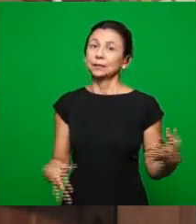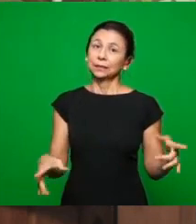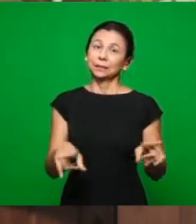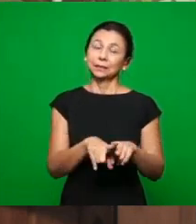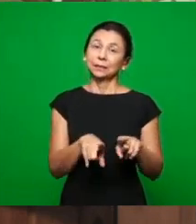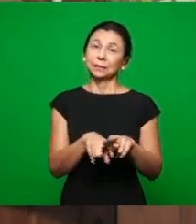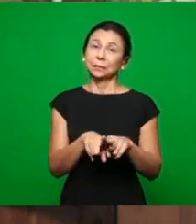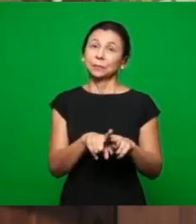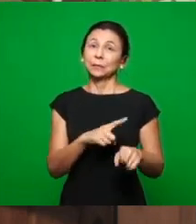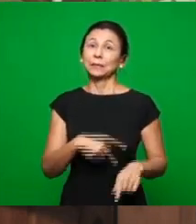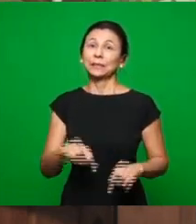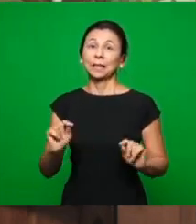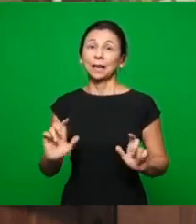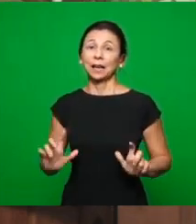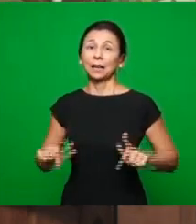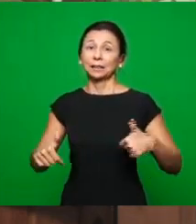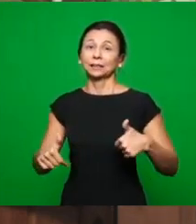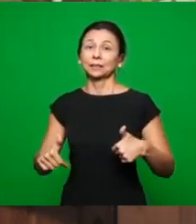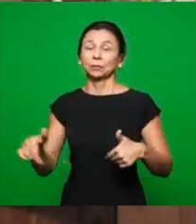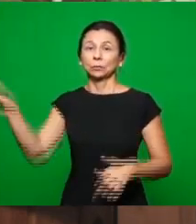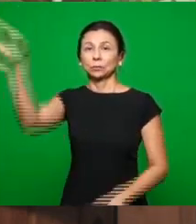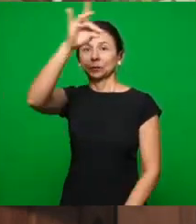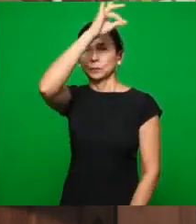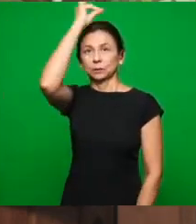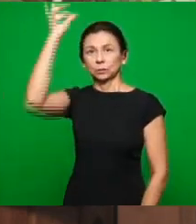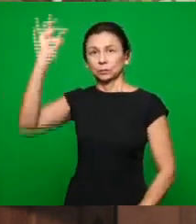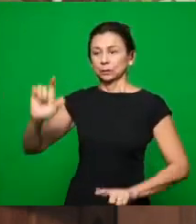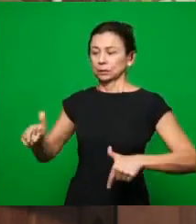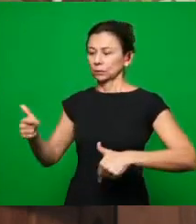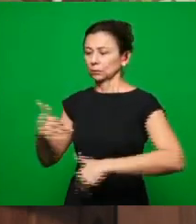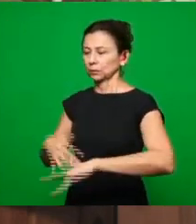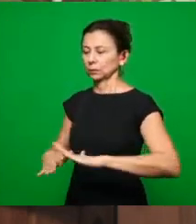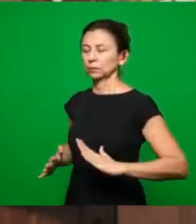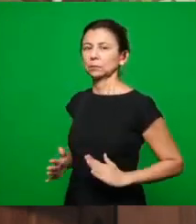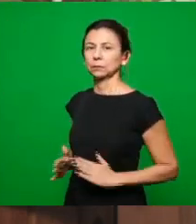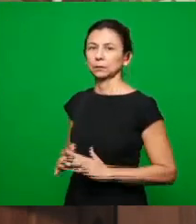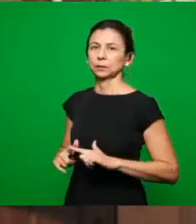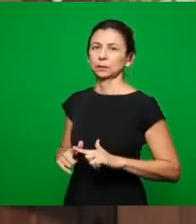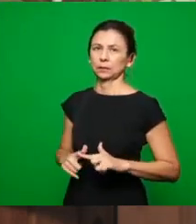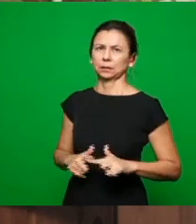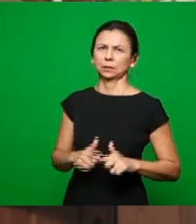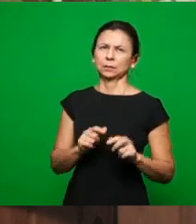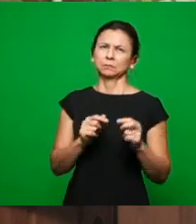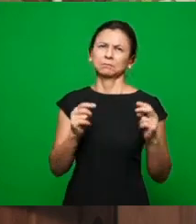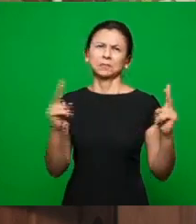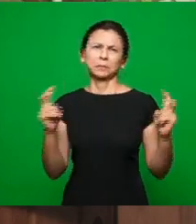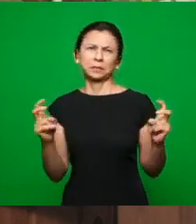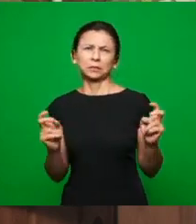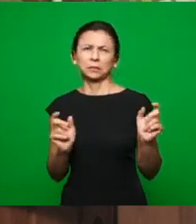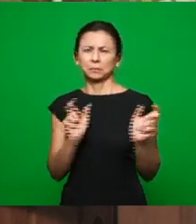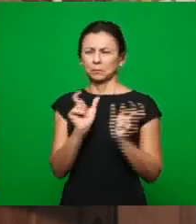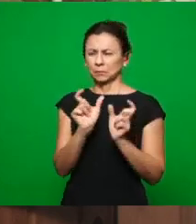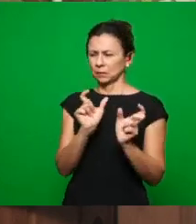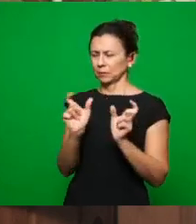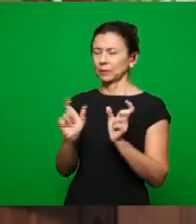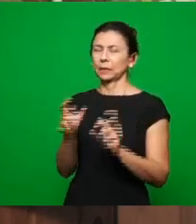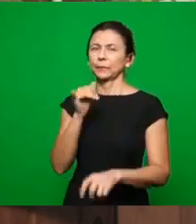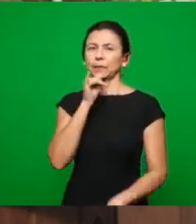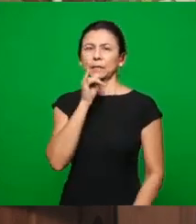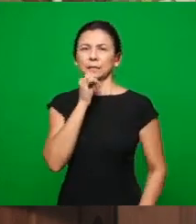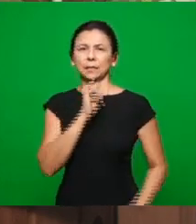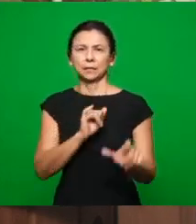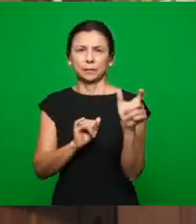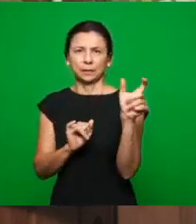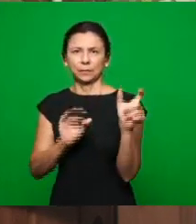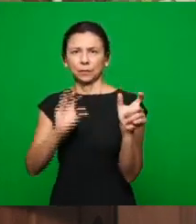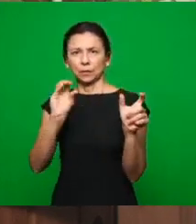the disposition of the Holy Spirit to act in this church. So we're going to see many expressions and words that are frequent,